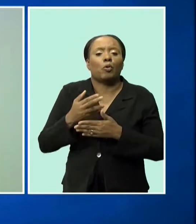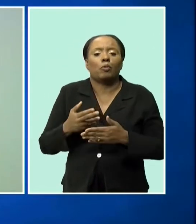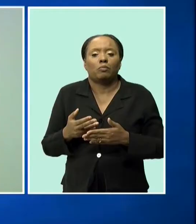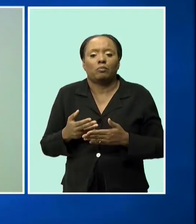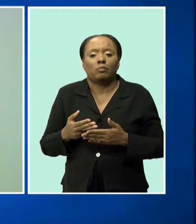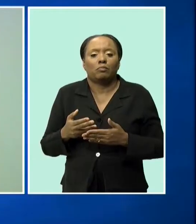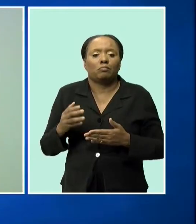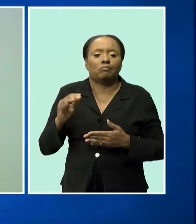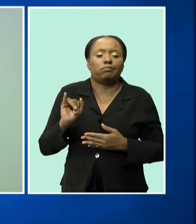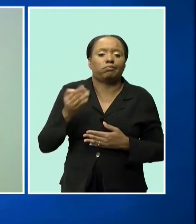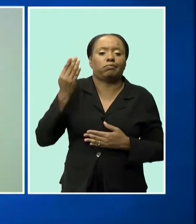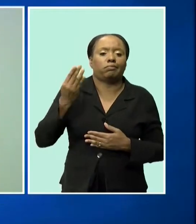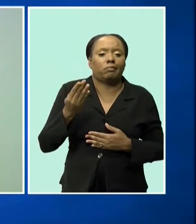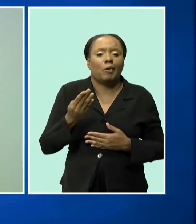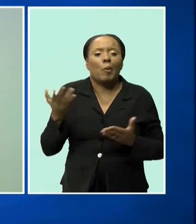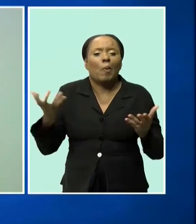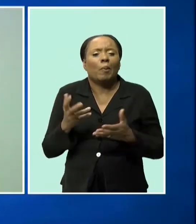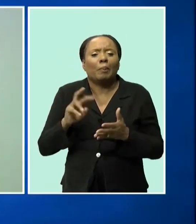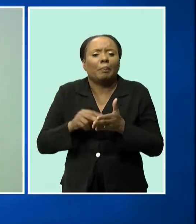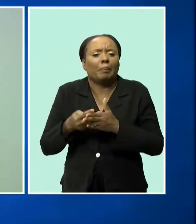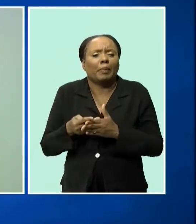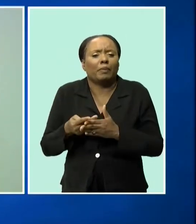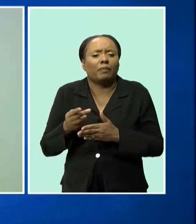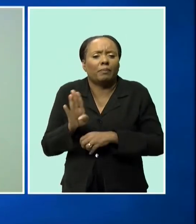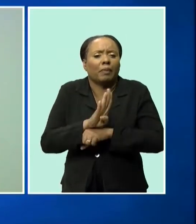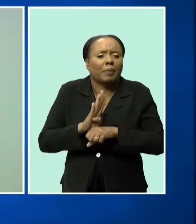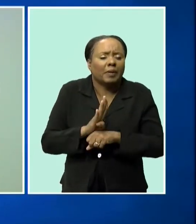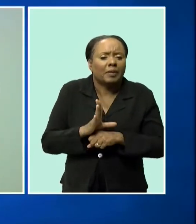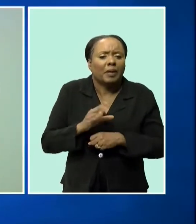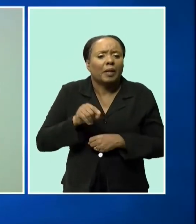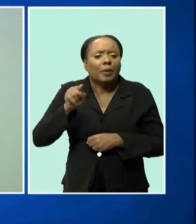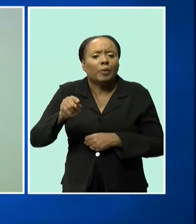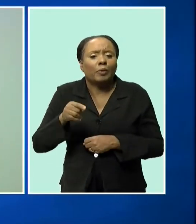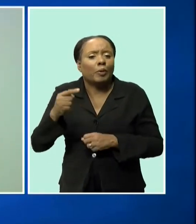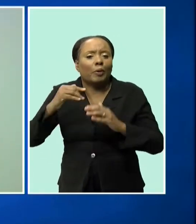and also to you personally as someone under the age of 40?